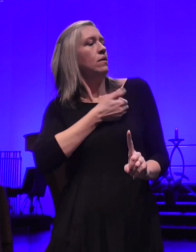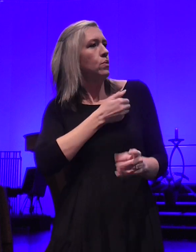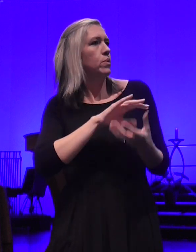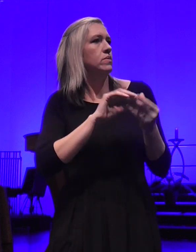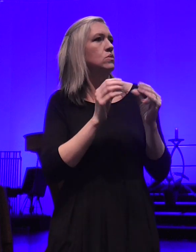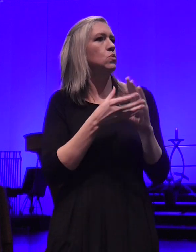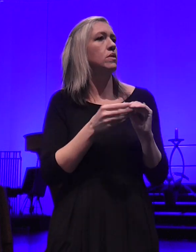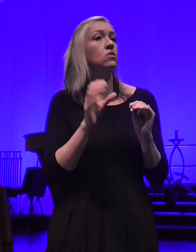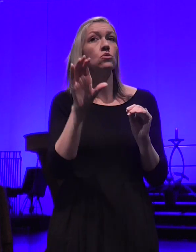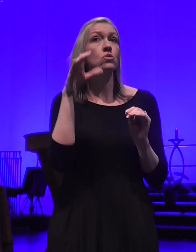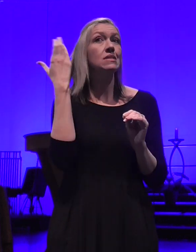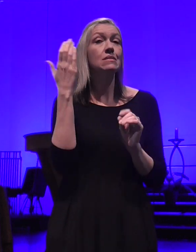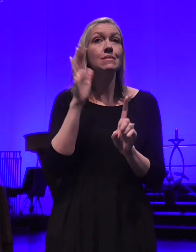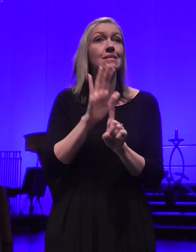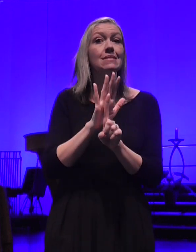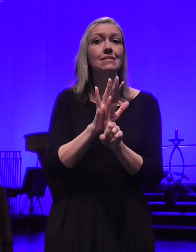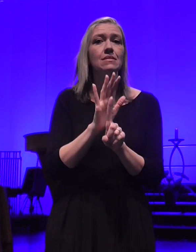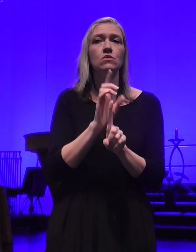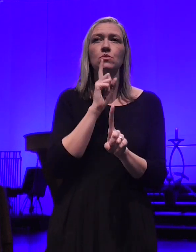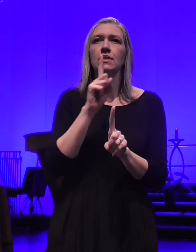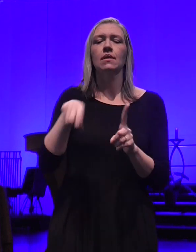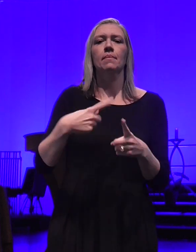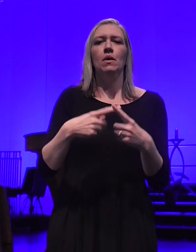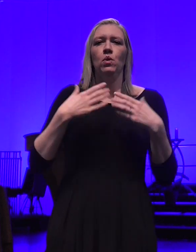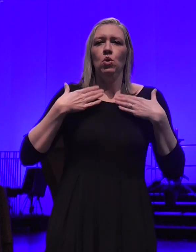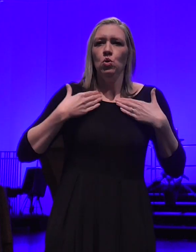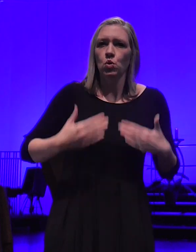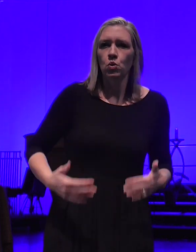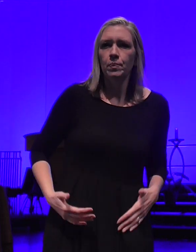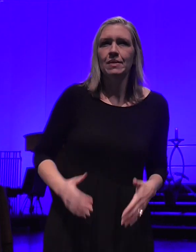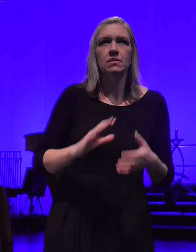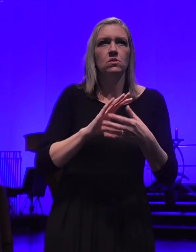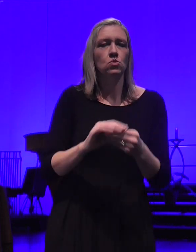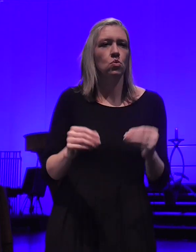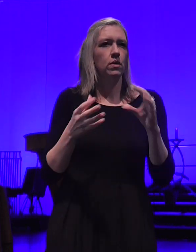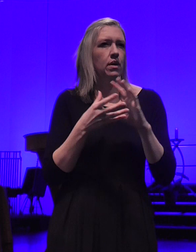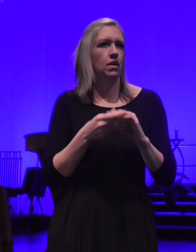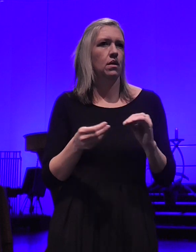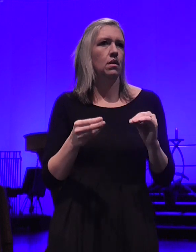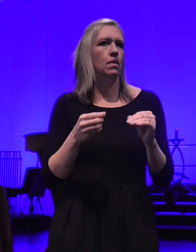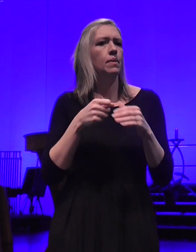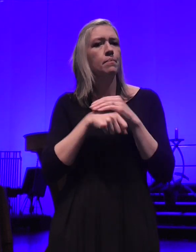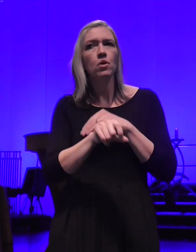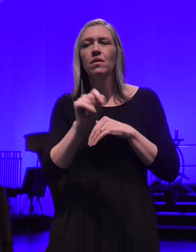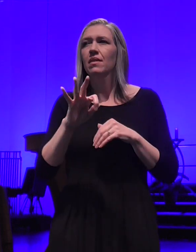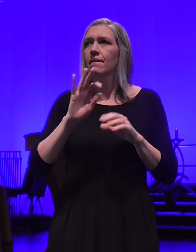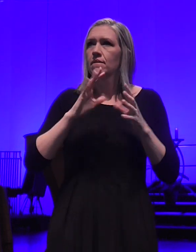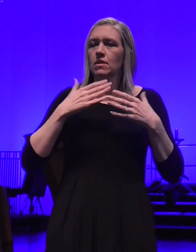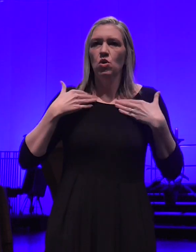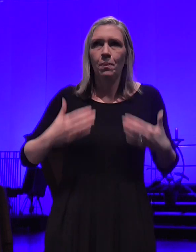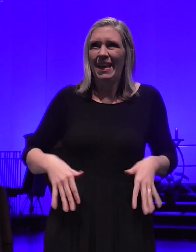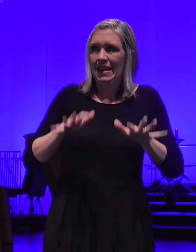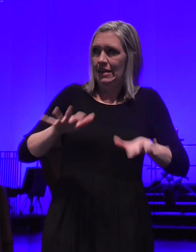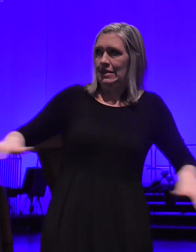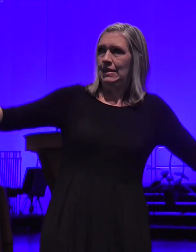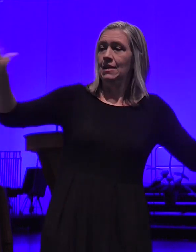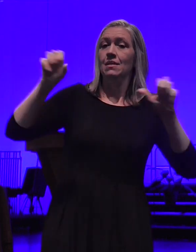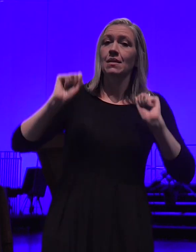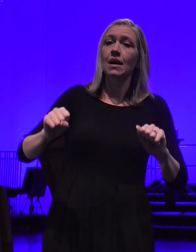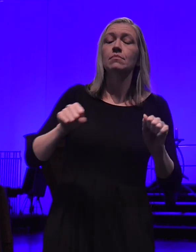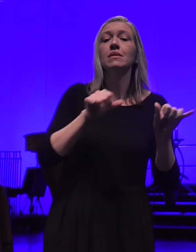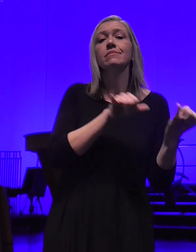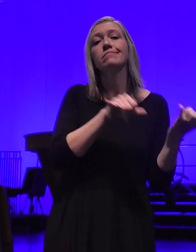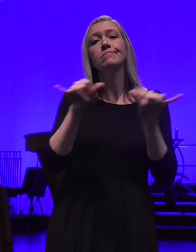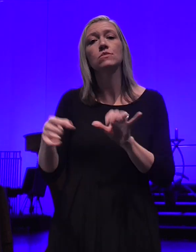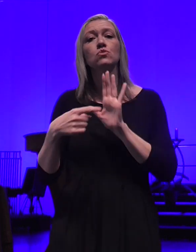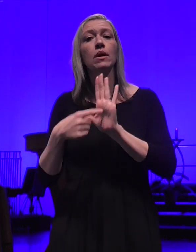at its best is the telling of the human story, the birth of all humanity, which can be represented in the birth of